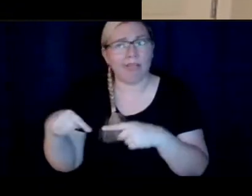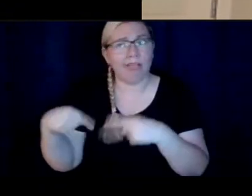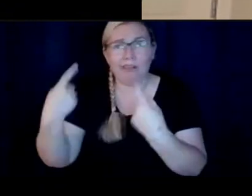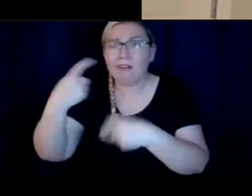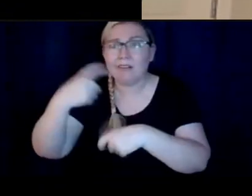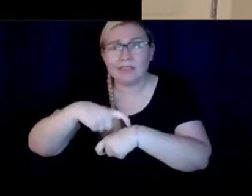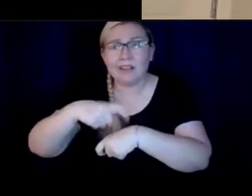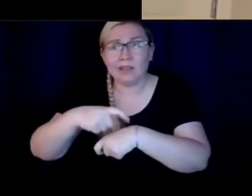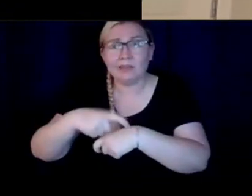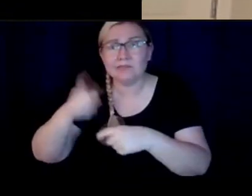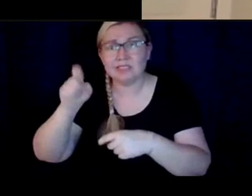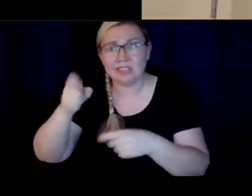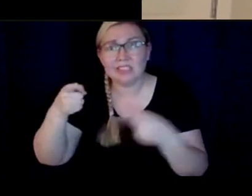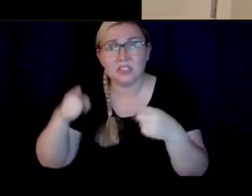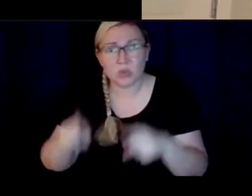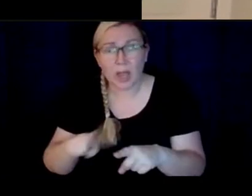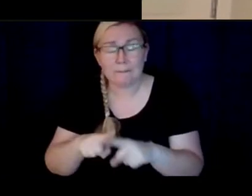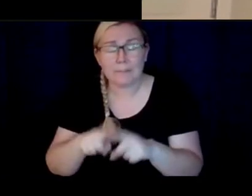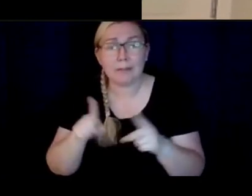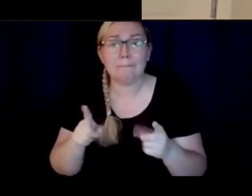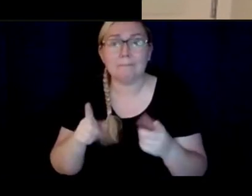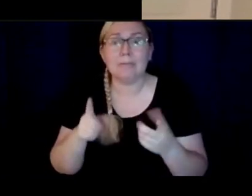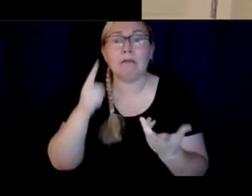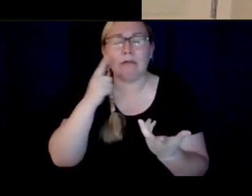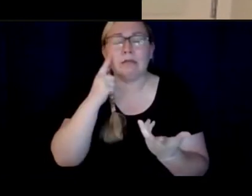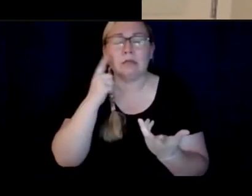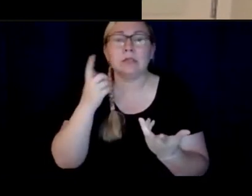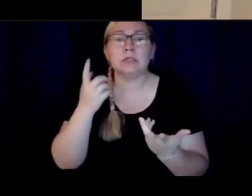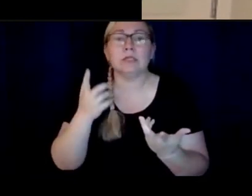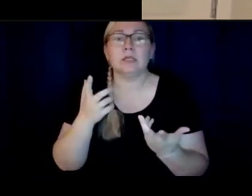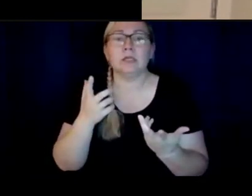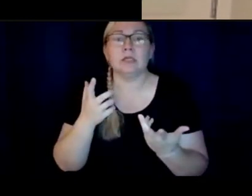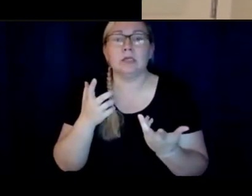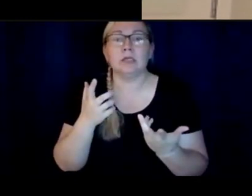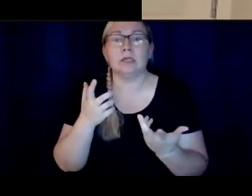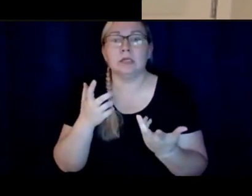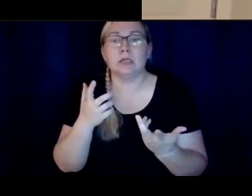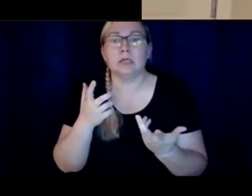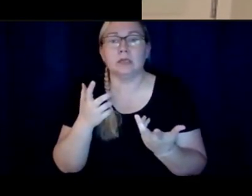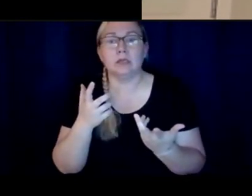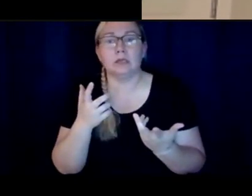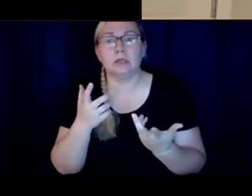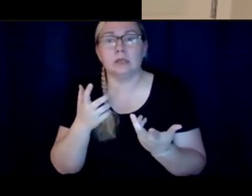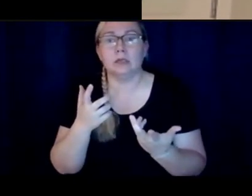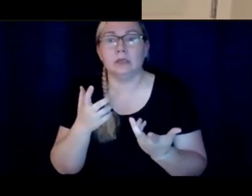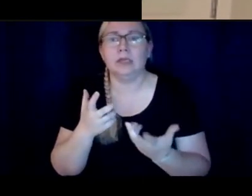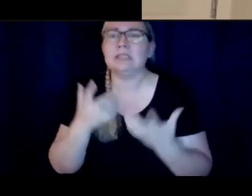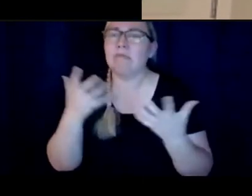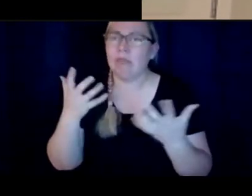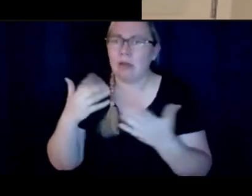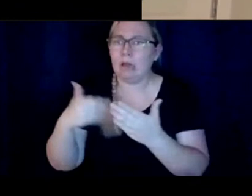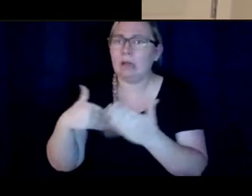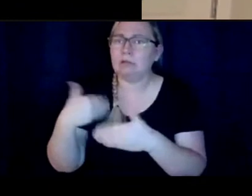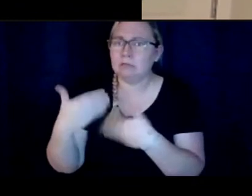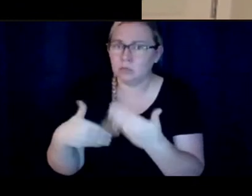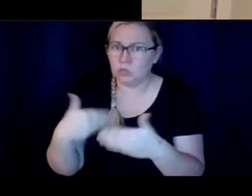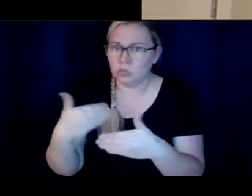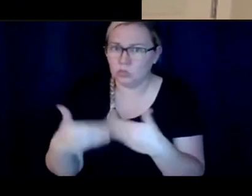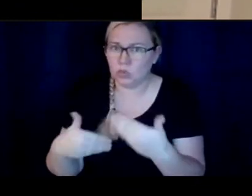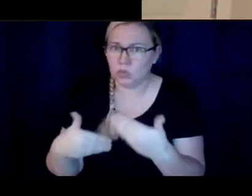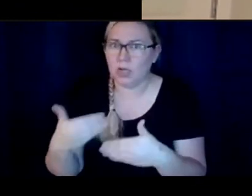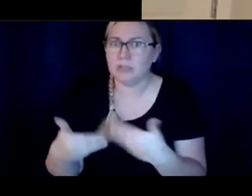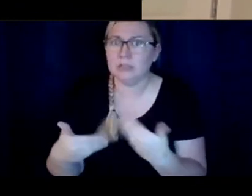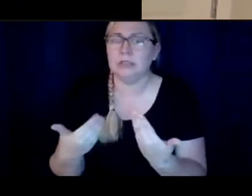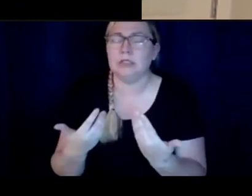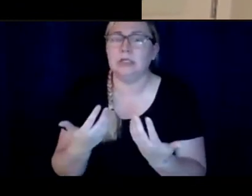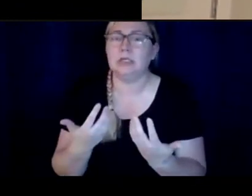this. And there are, I think, small independent presses that are doing a lot of great